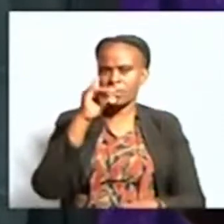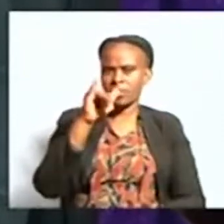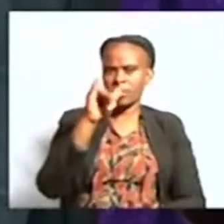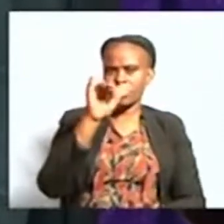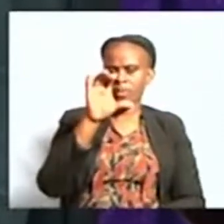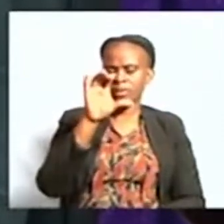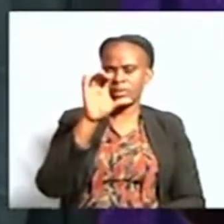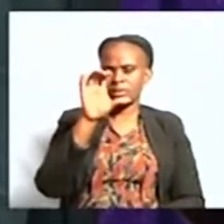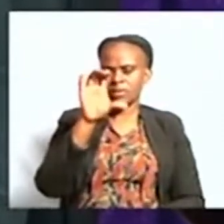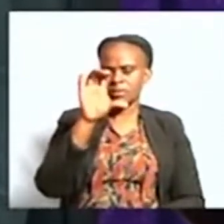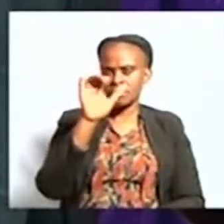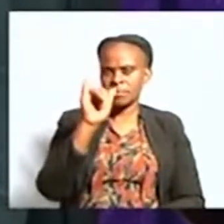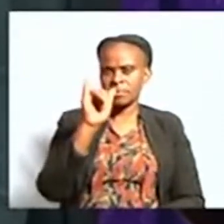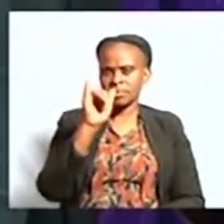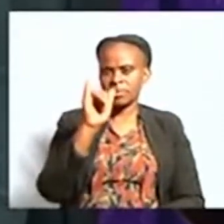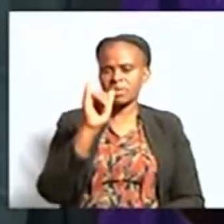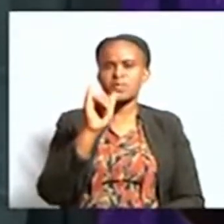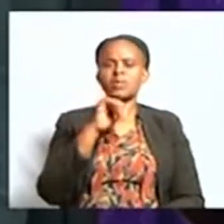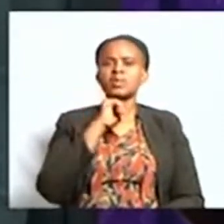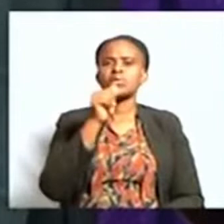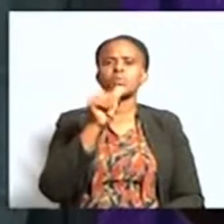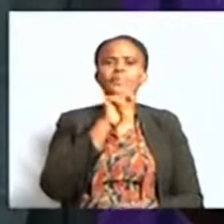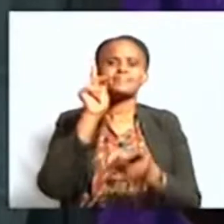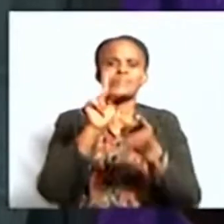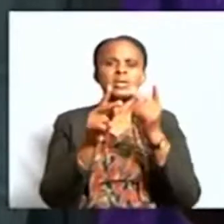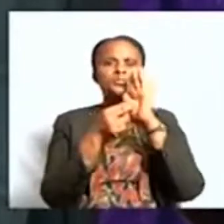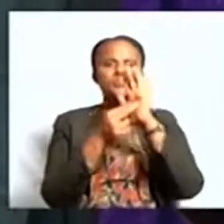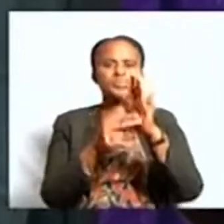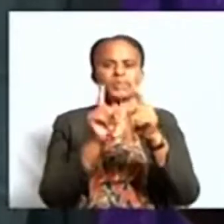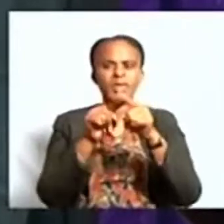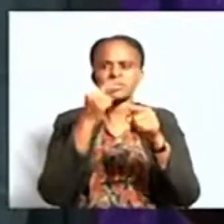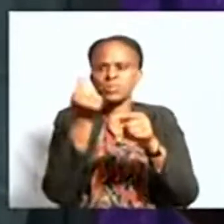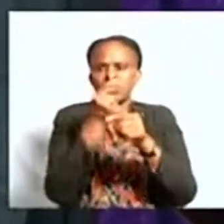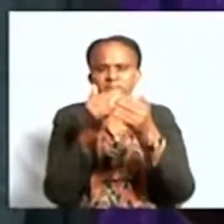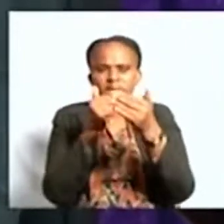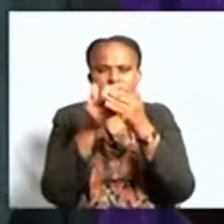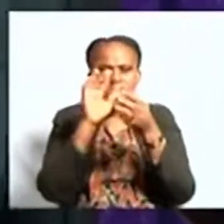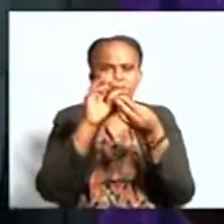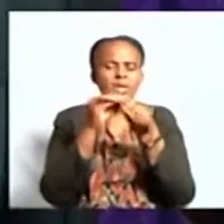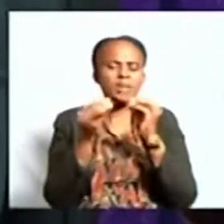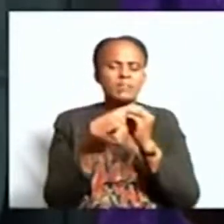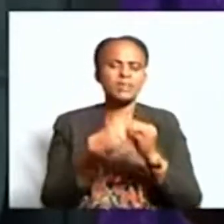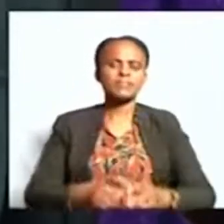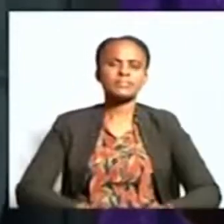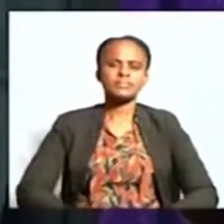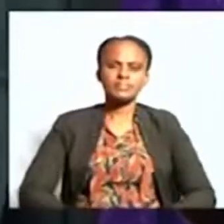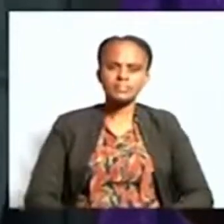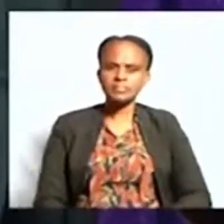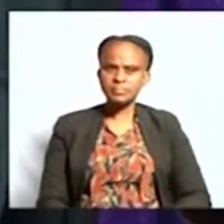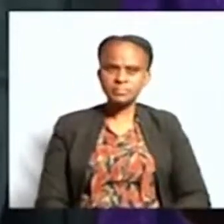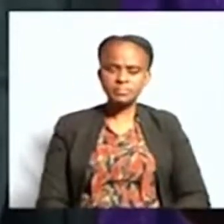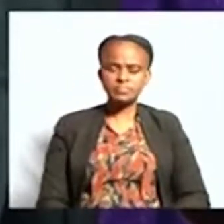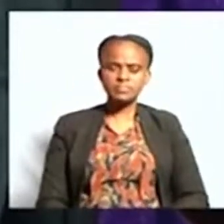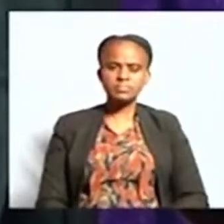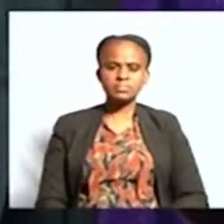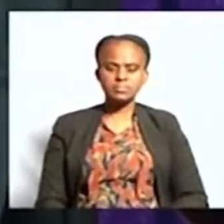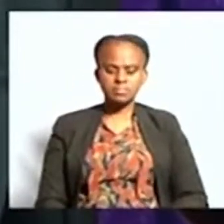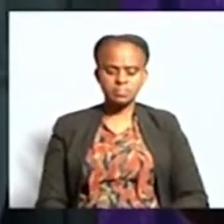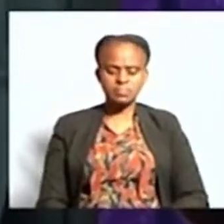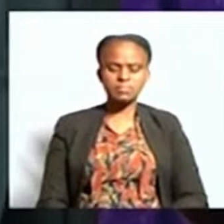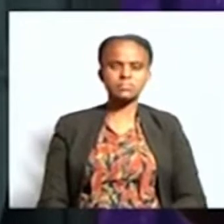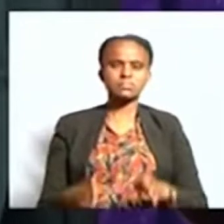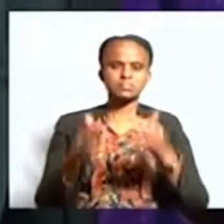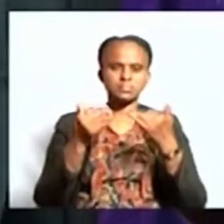whole number instead of capturing as they appeared on the vehicle. Current status. The